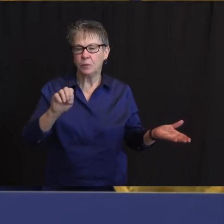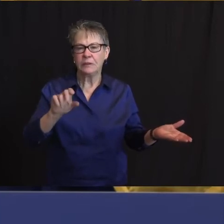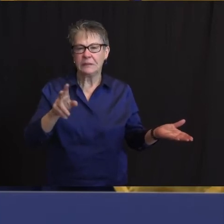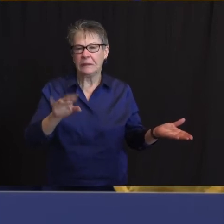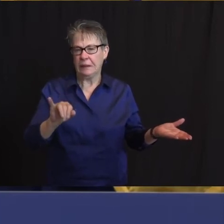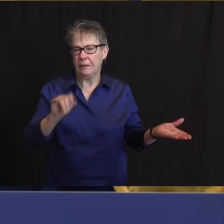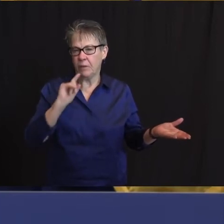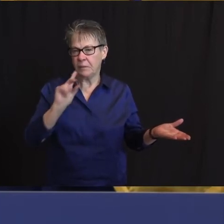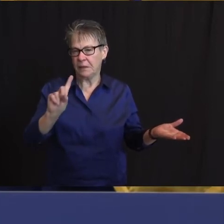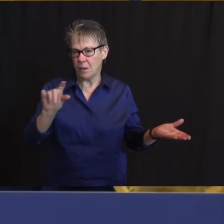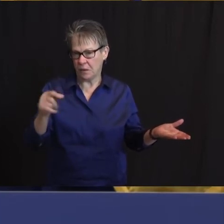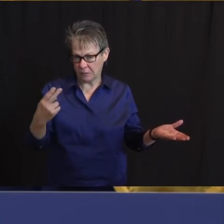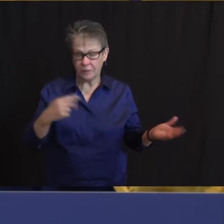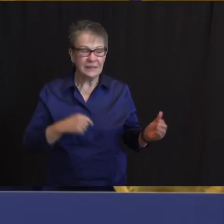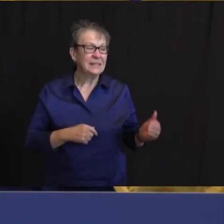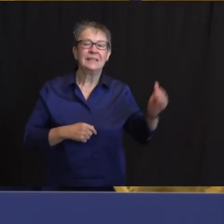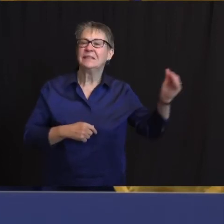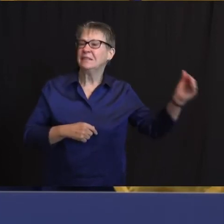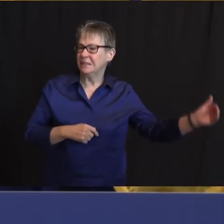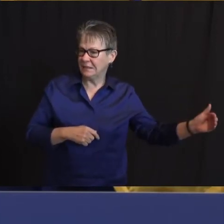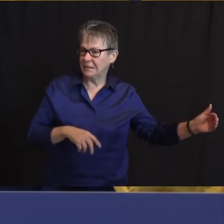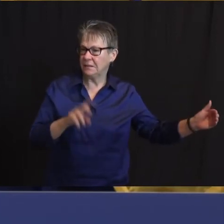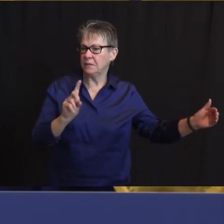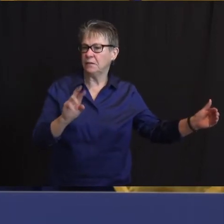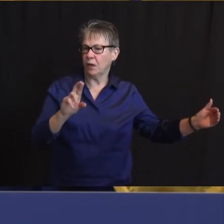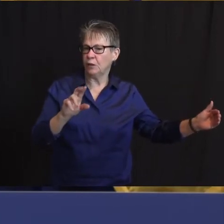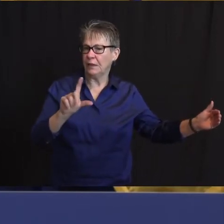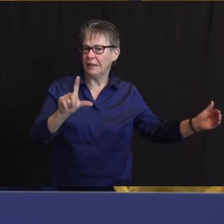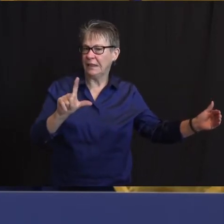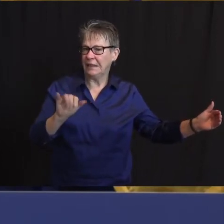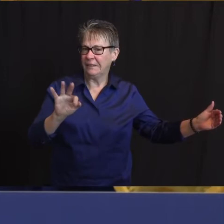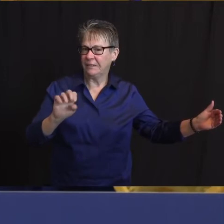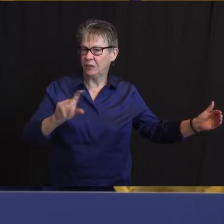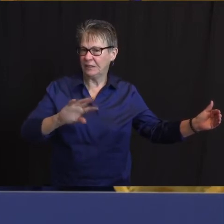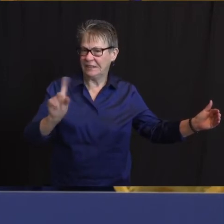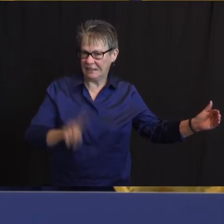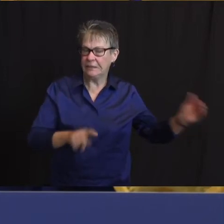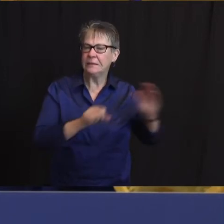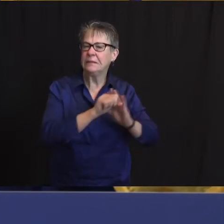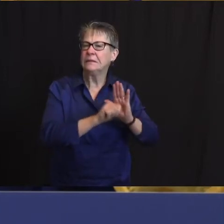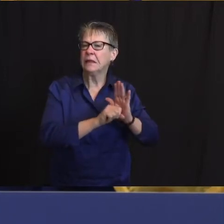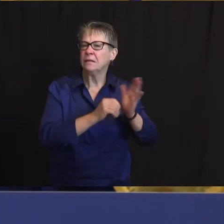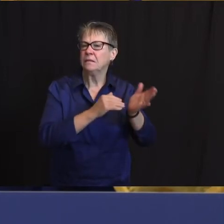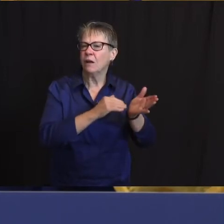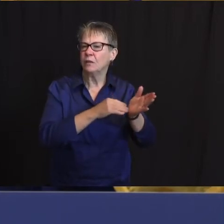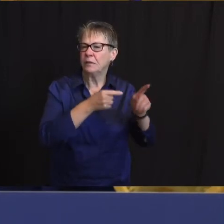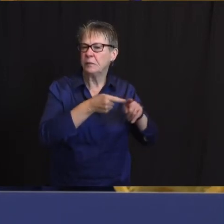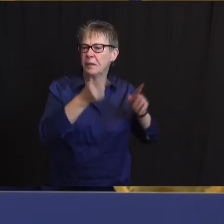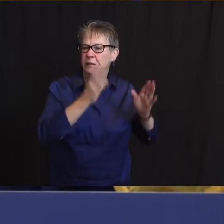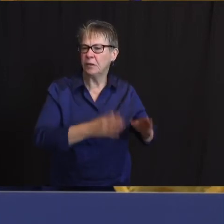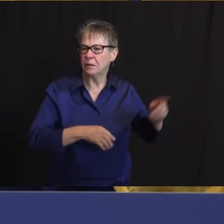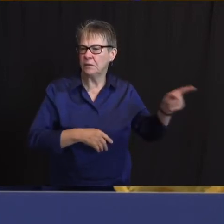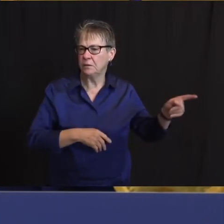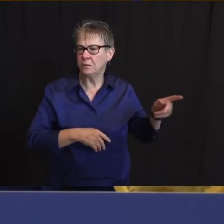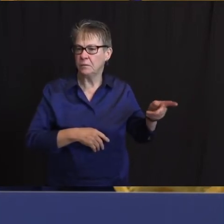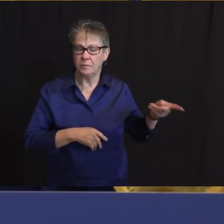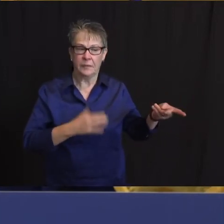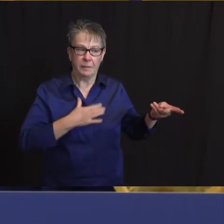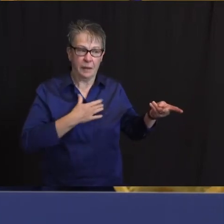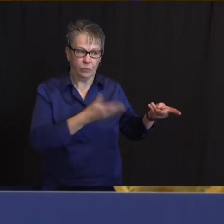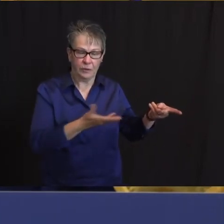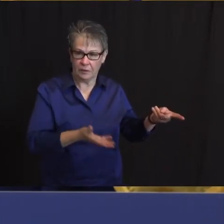the Department of Health's Communicable Disease Service Medical Director, another familiar face, Dr. Ed Lifshitz. Great to have you both. The guy to my left who needs